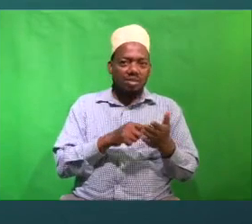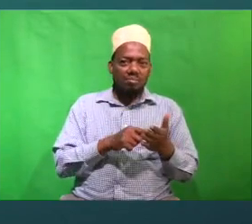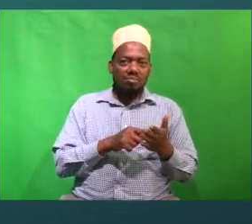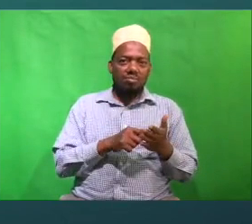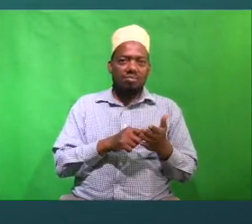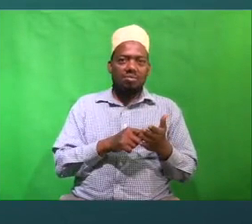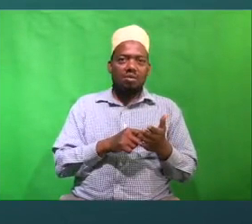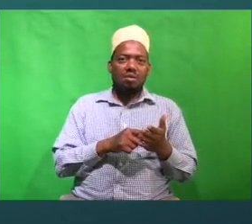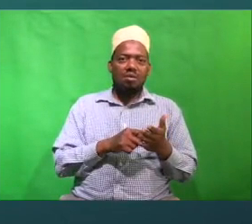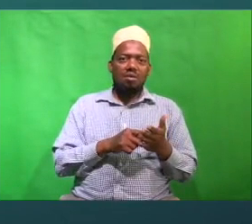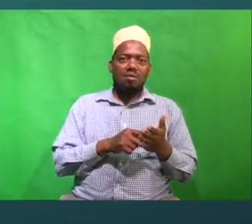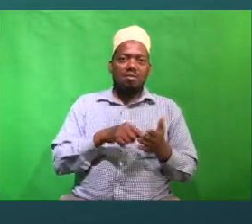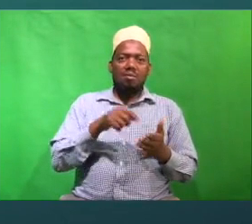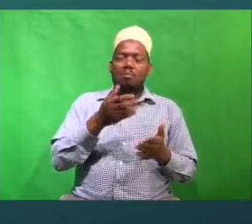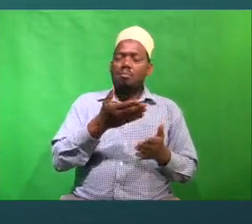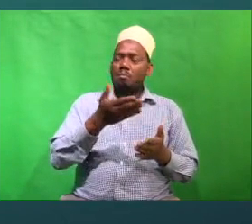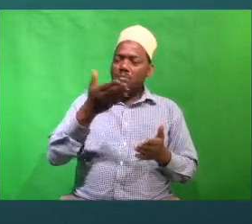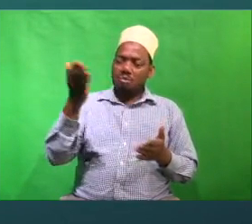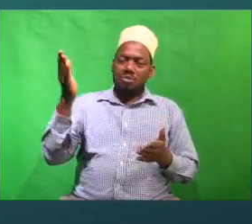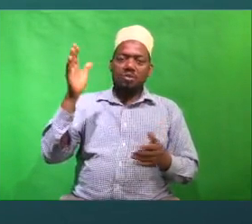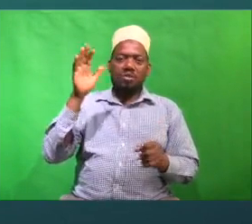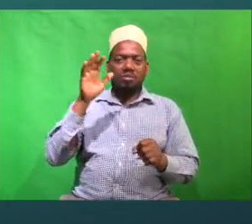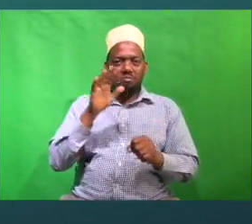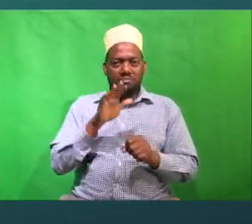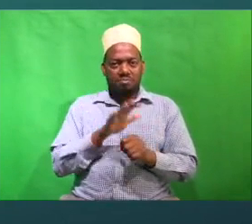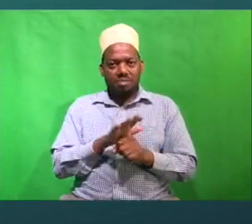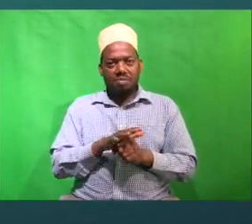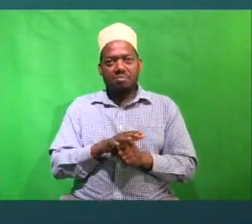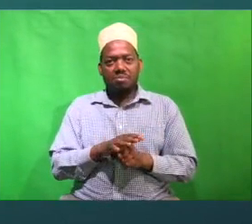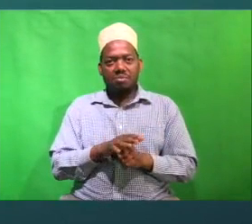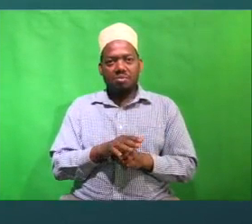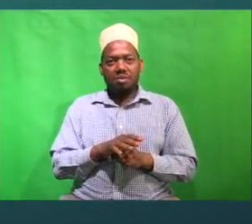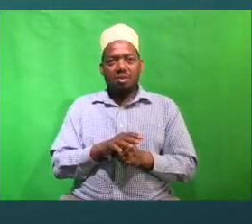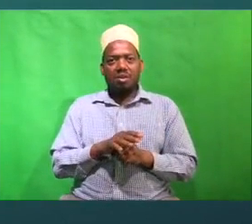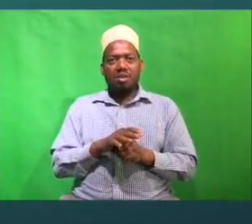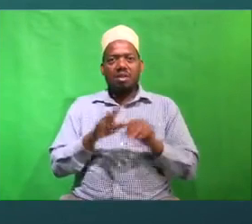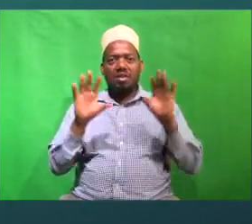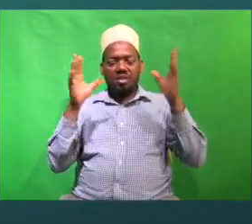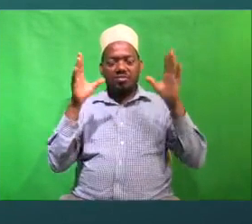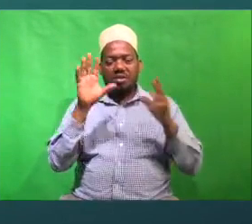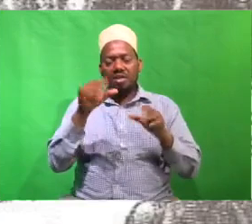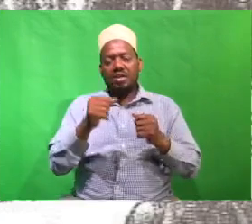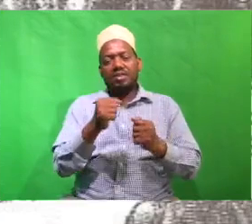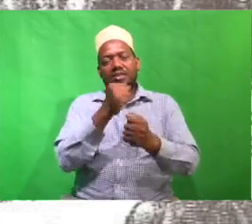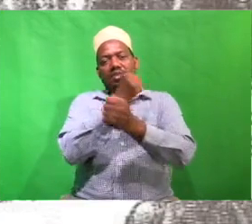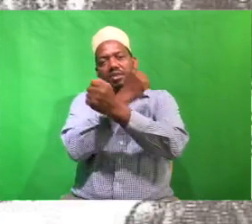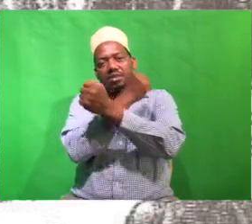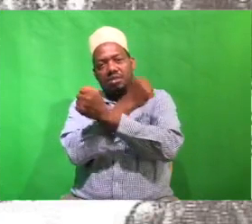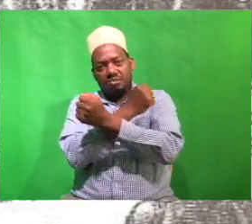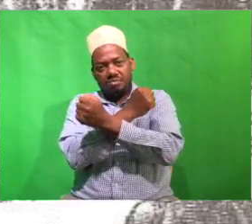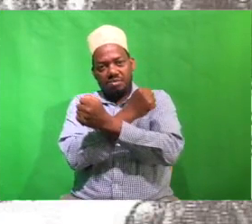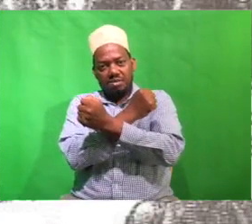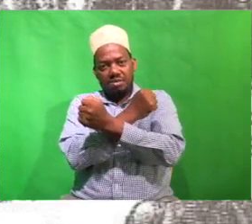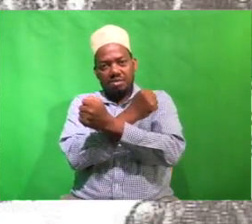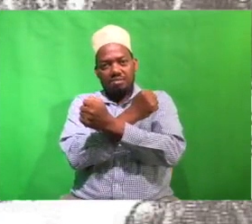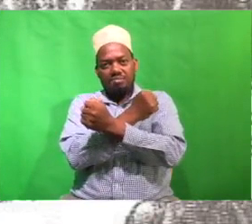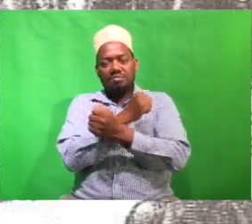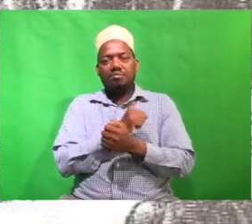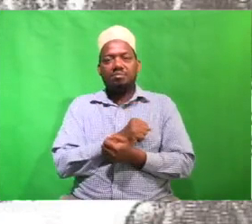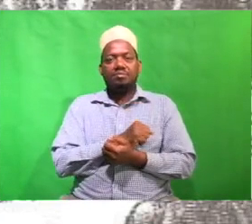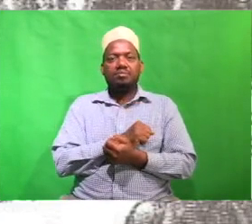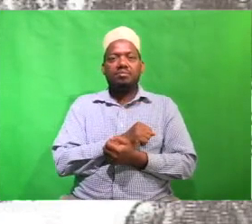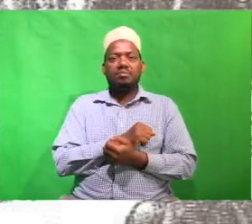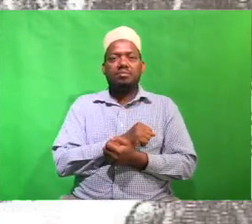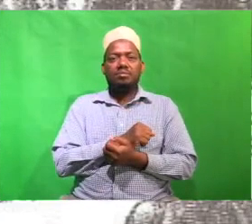example, most people in East and Central Africa live in area where slave trade was